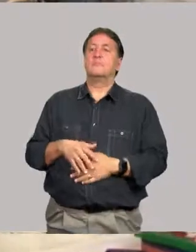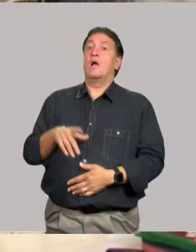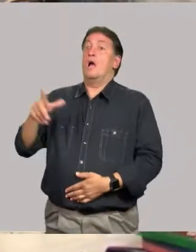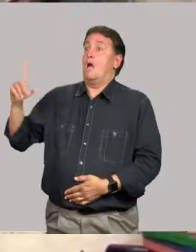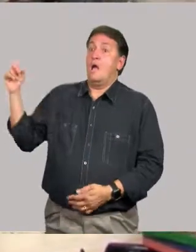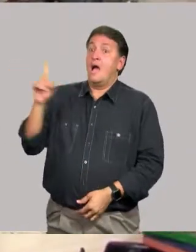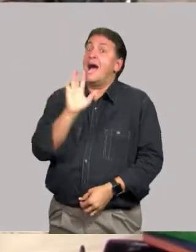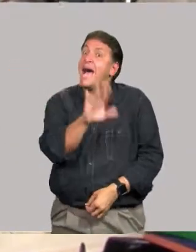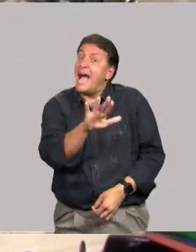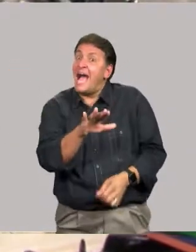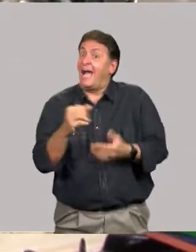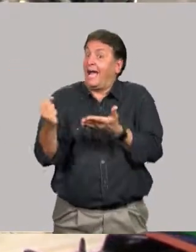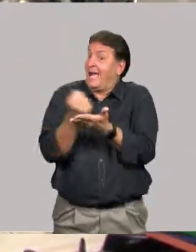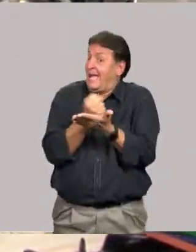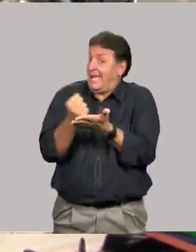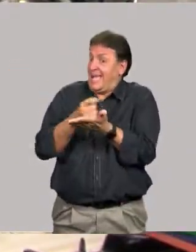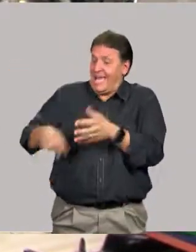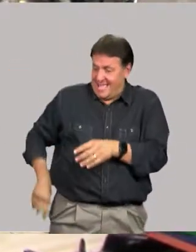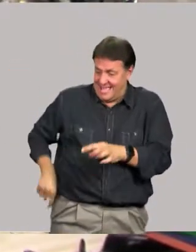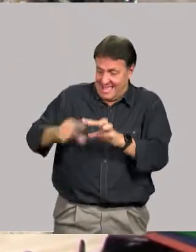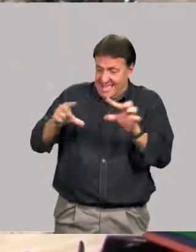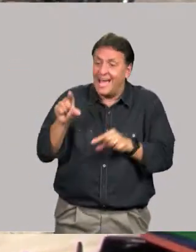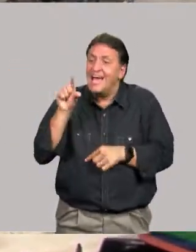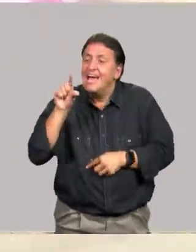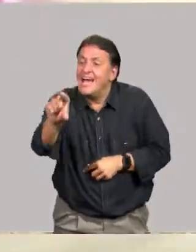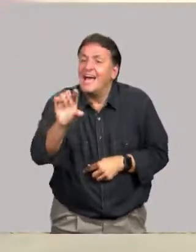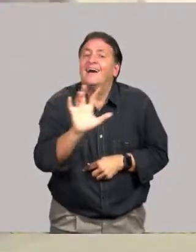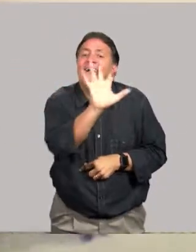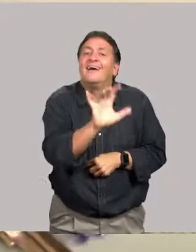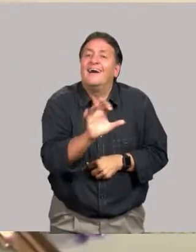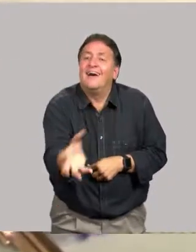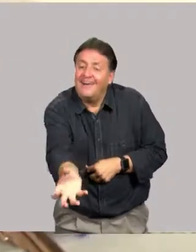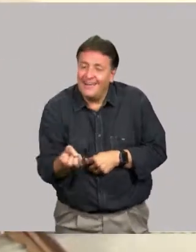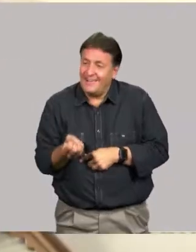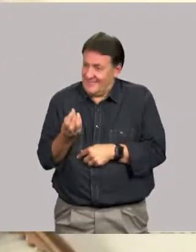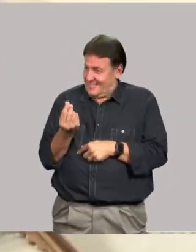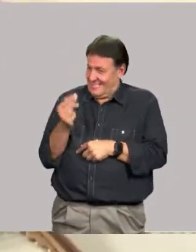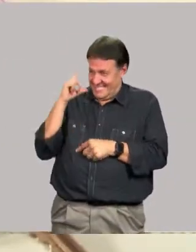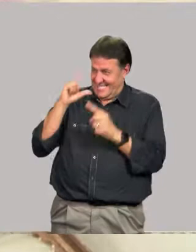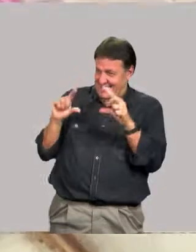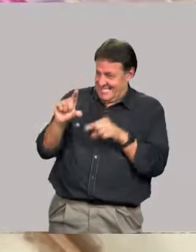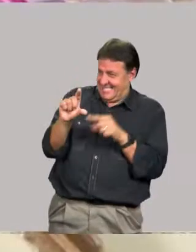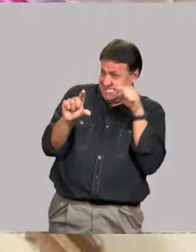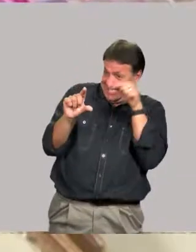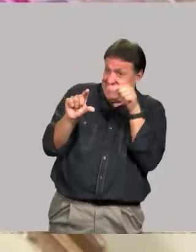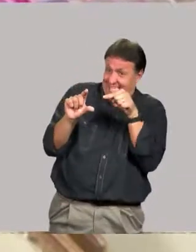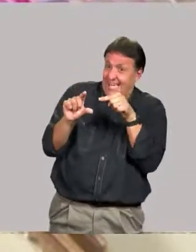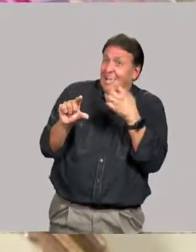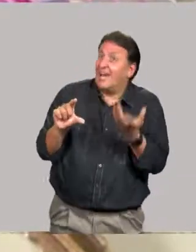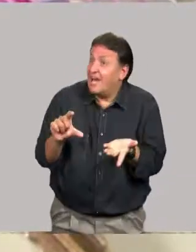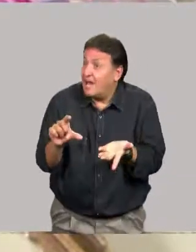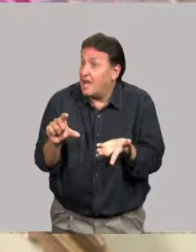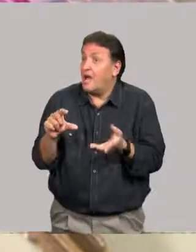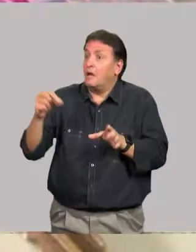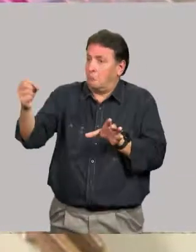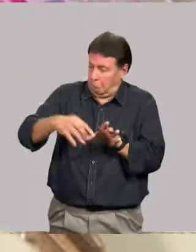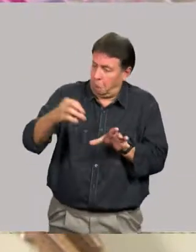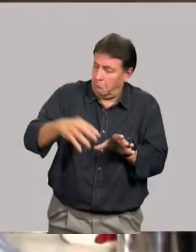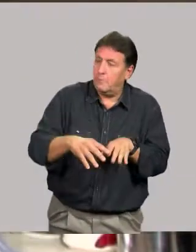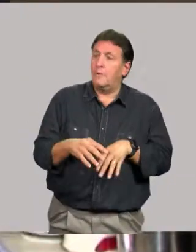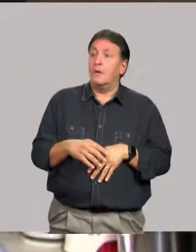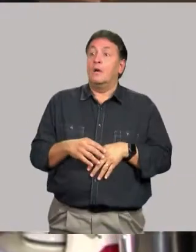at it, pack an extra set of car keys. Stranded away from home during a crisis with no car keys can be